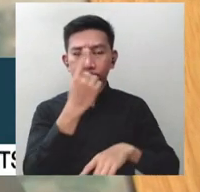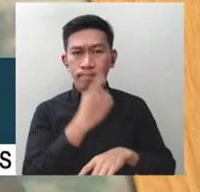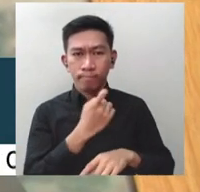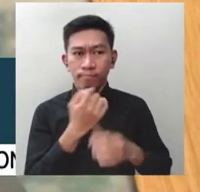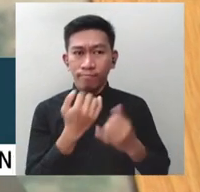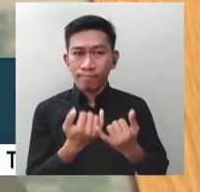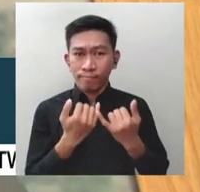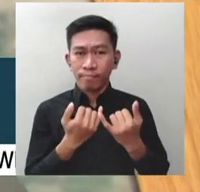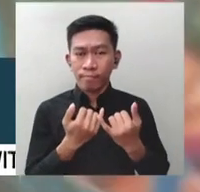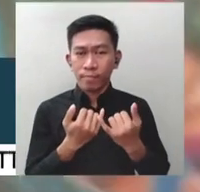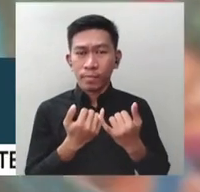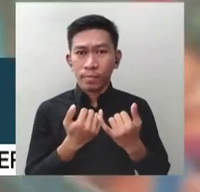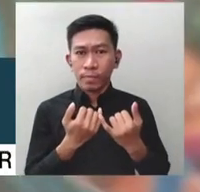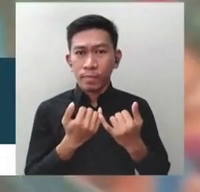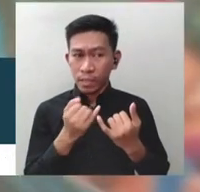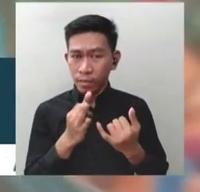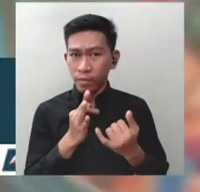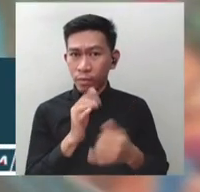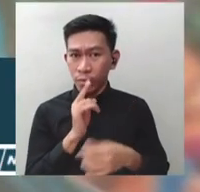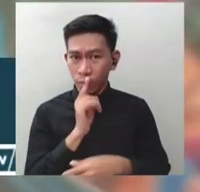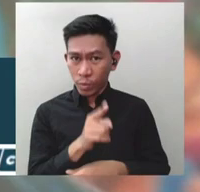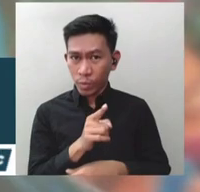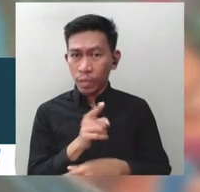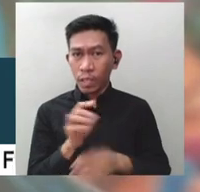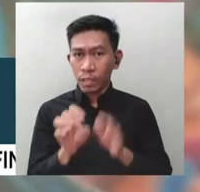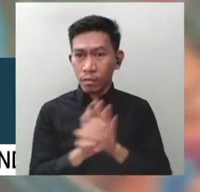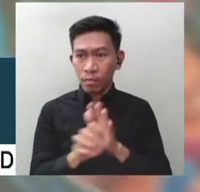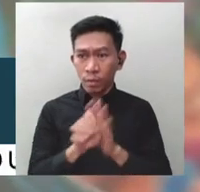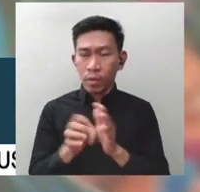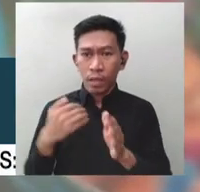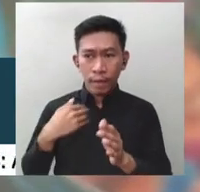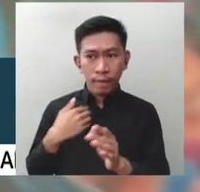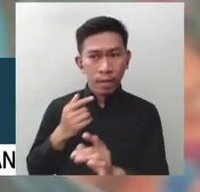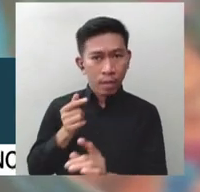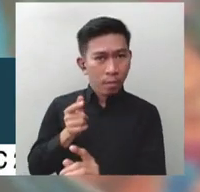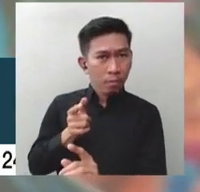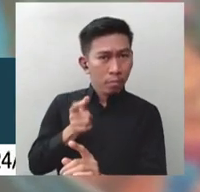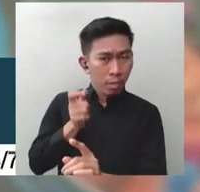they really, if after the conduct of a police operation,